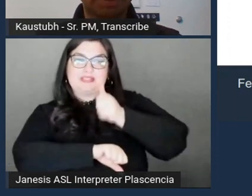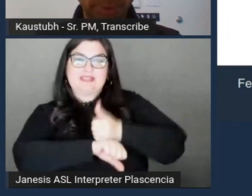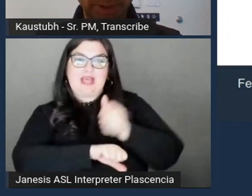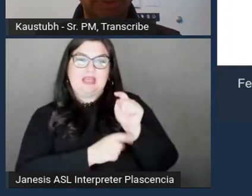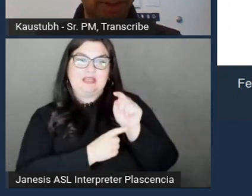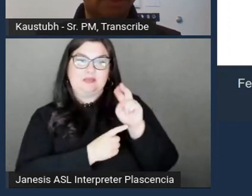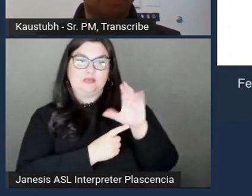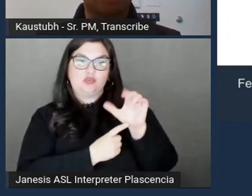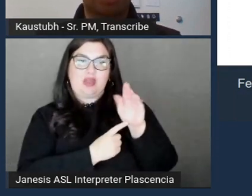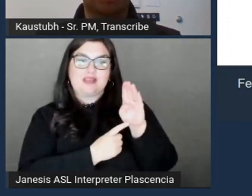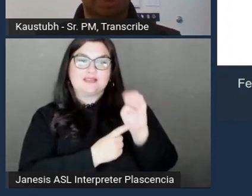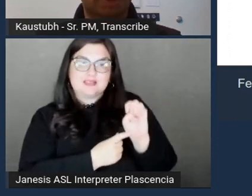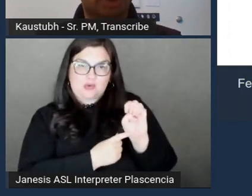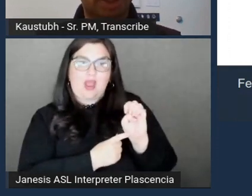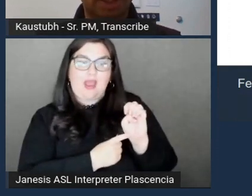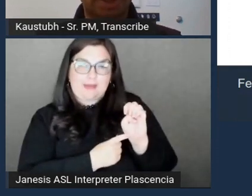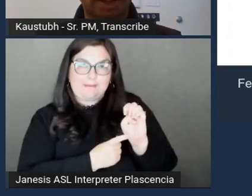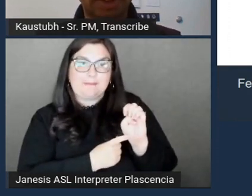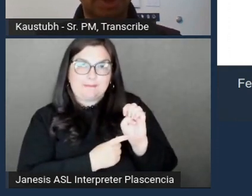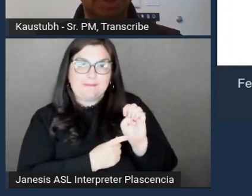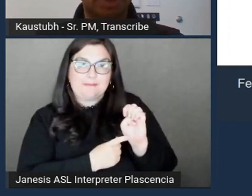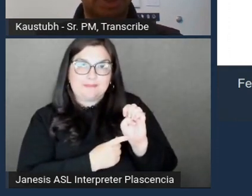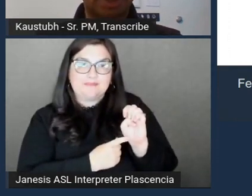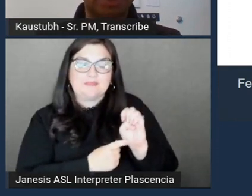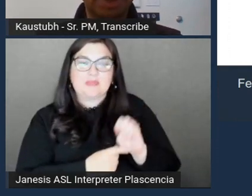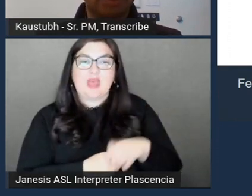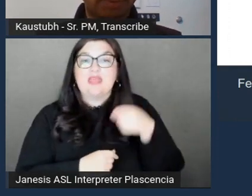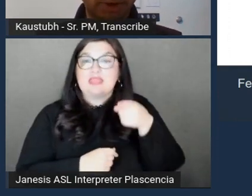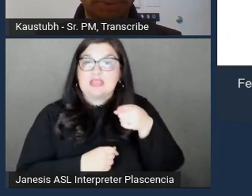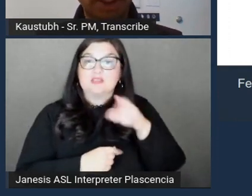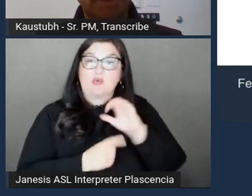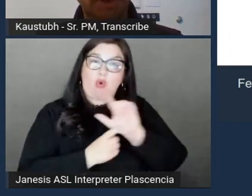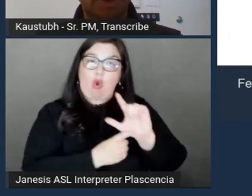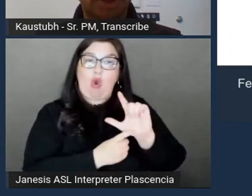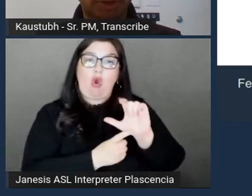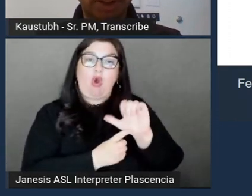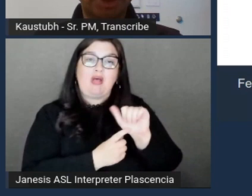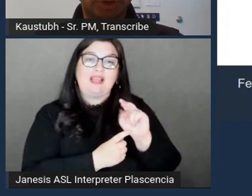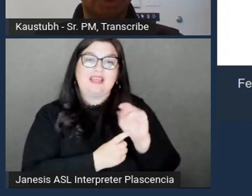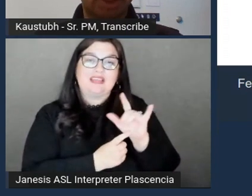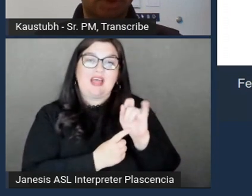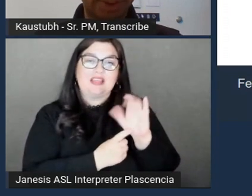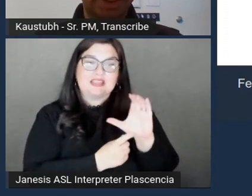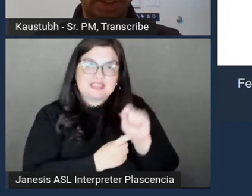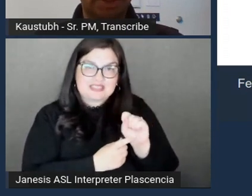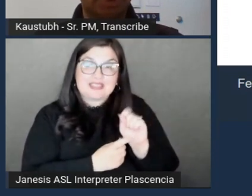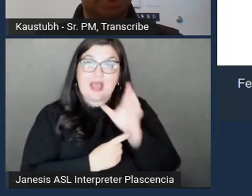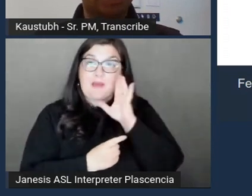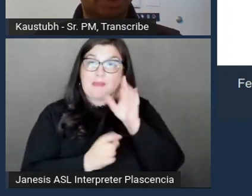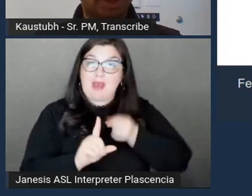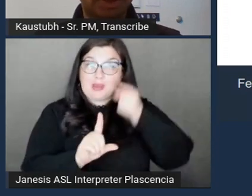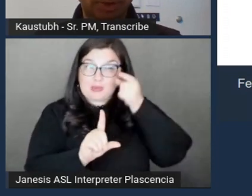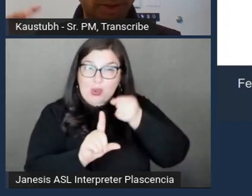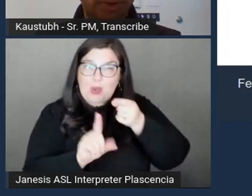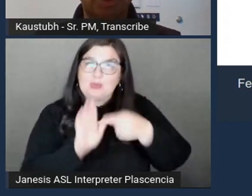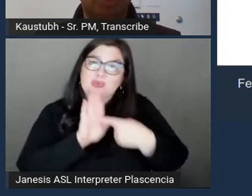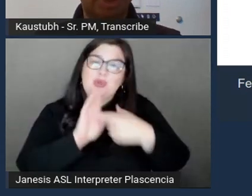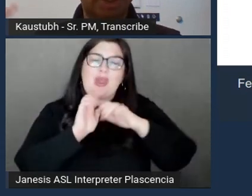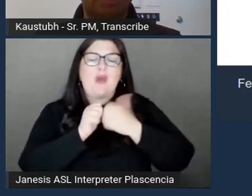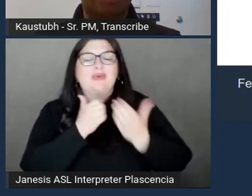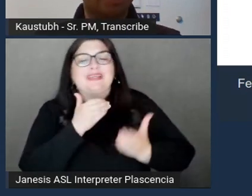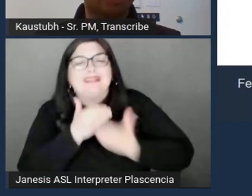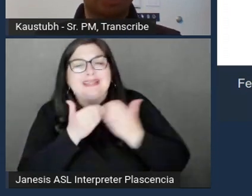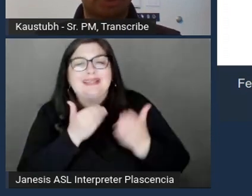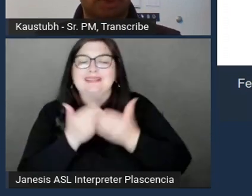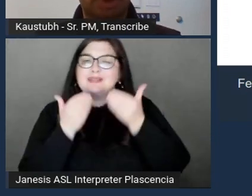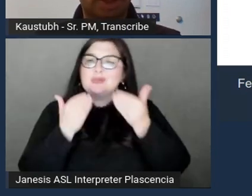transcription job specifically for transcribe call analytics. And my objective here is to really show you how easy it is to get started so that you can go